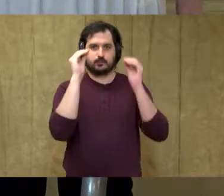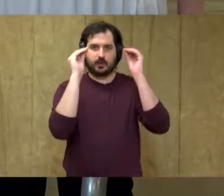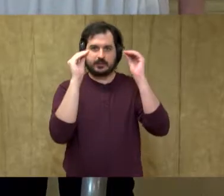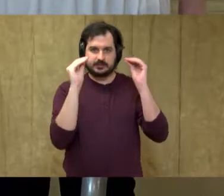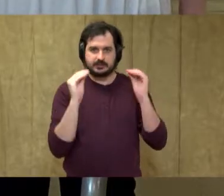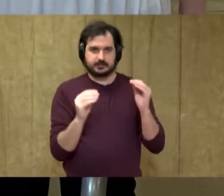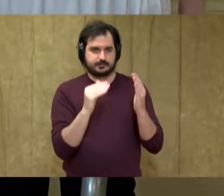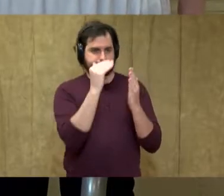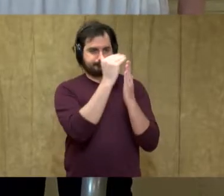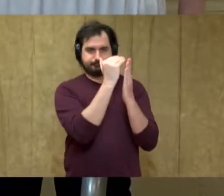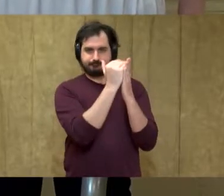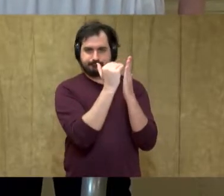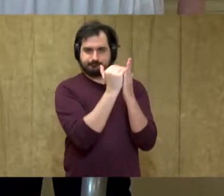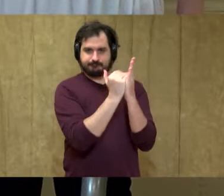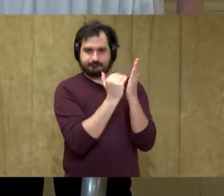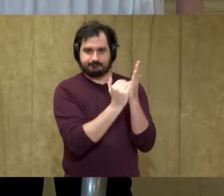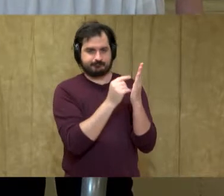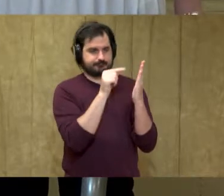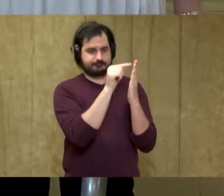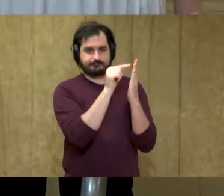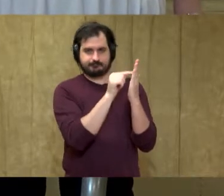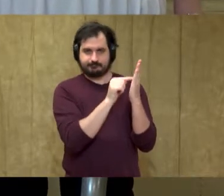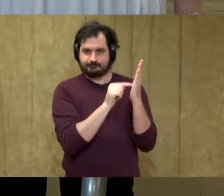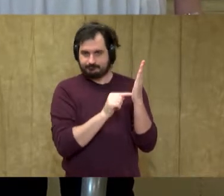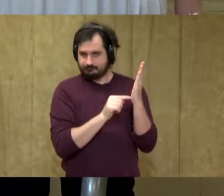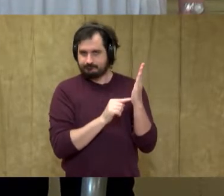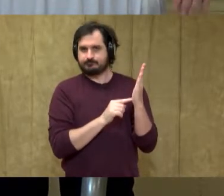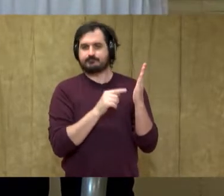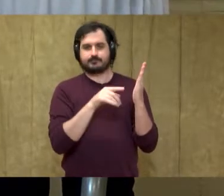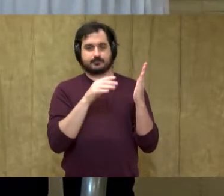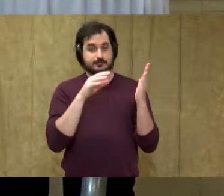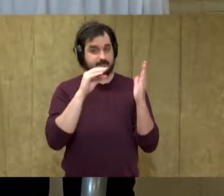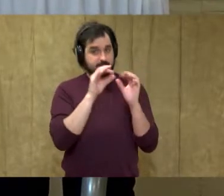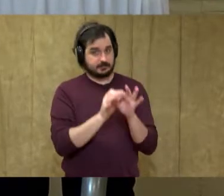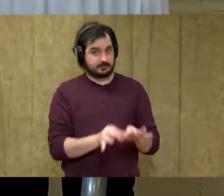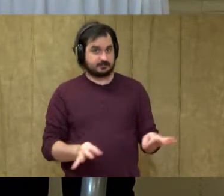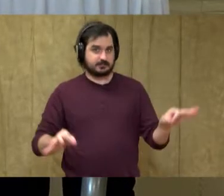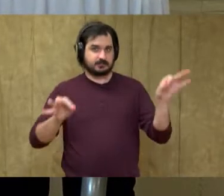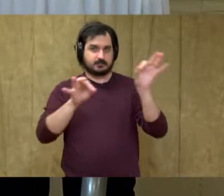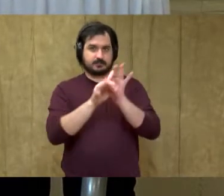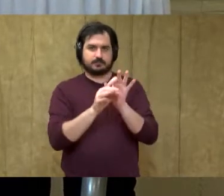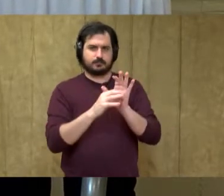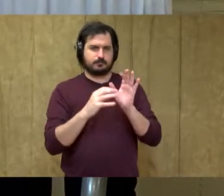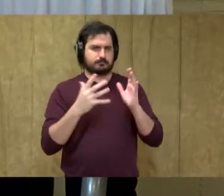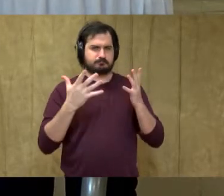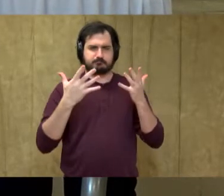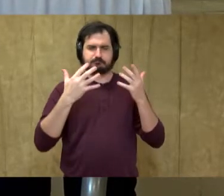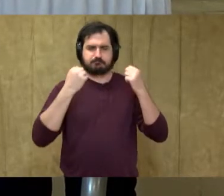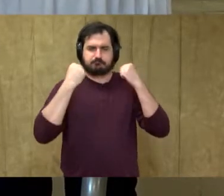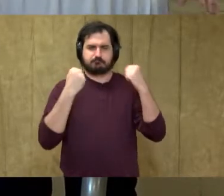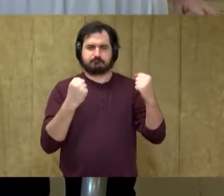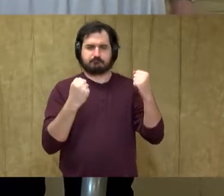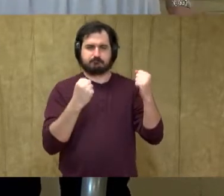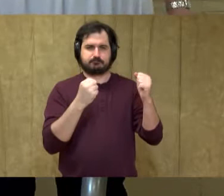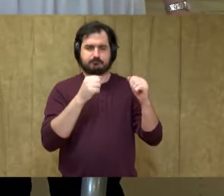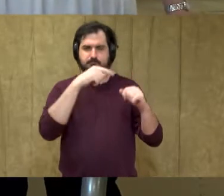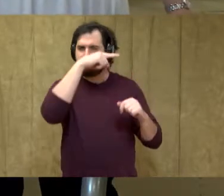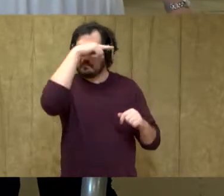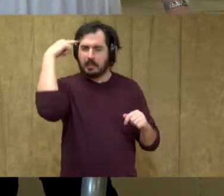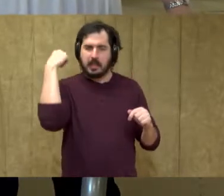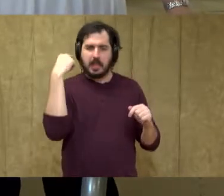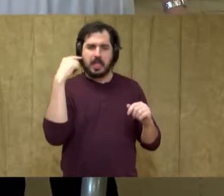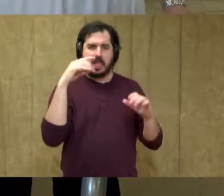There's a reason why this text feature is bolded. They want us to focus our attention on it. And